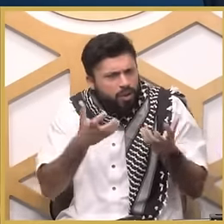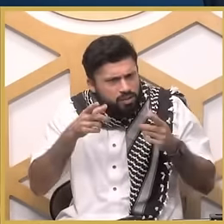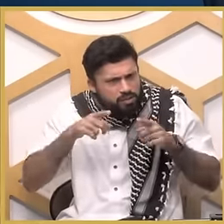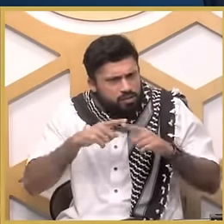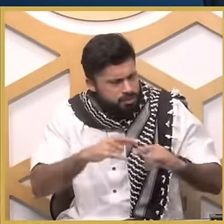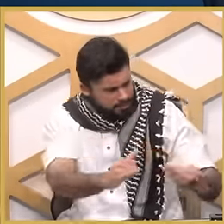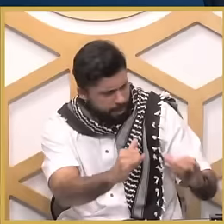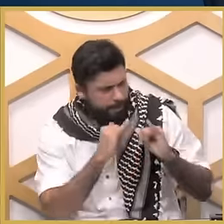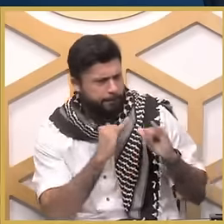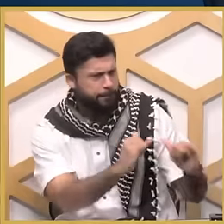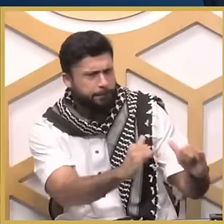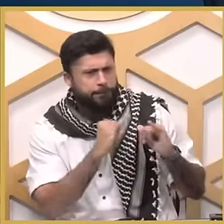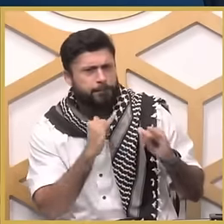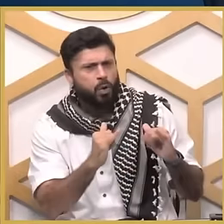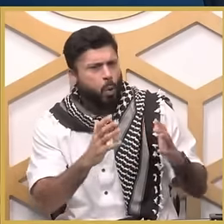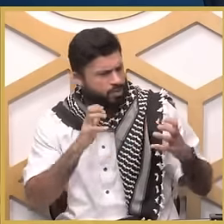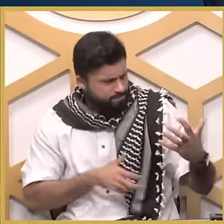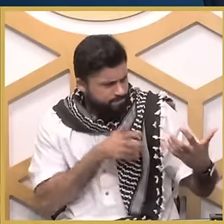me think right now,